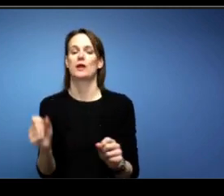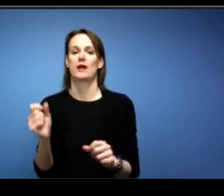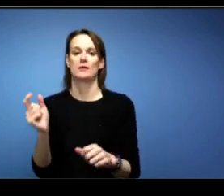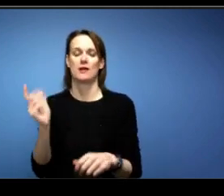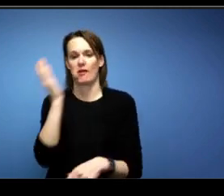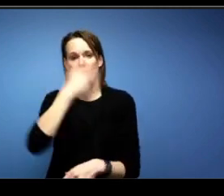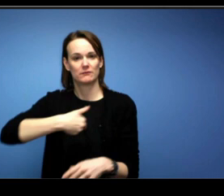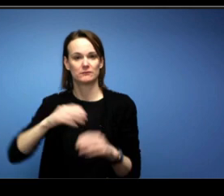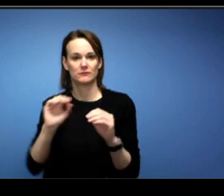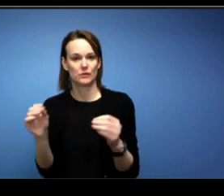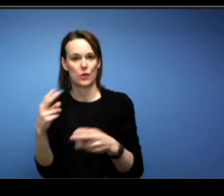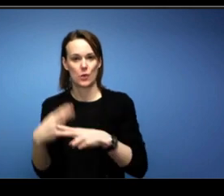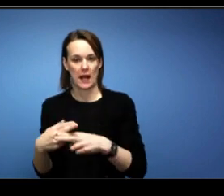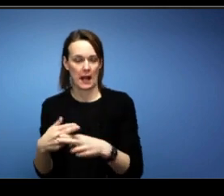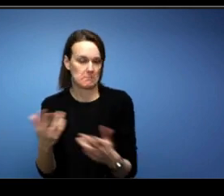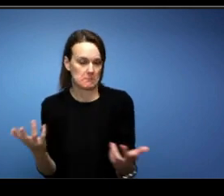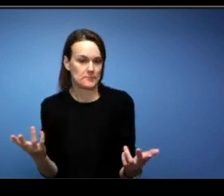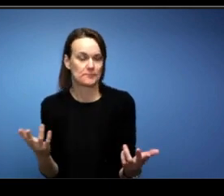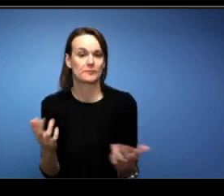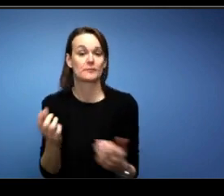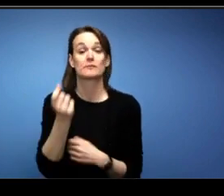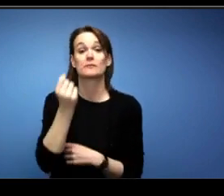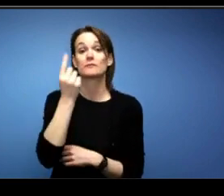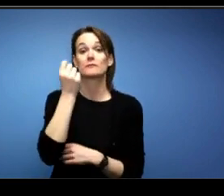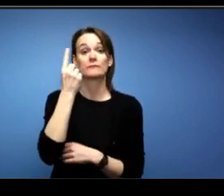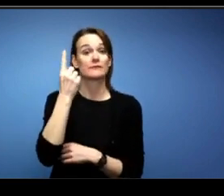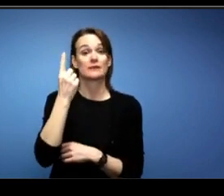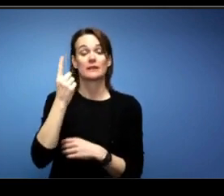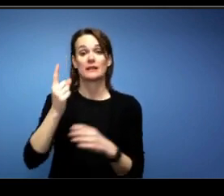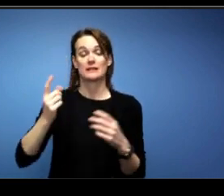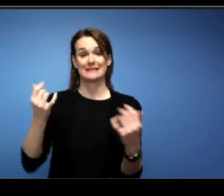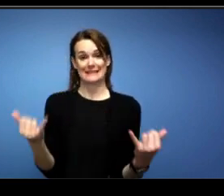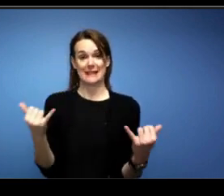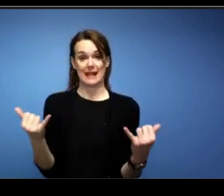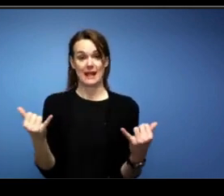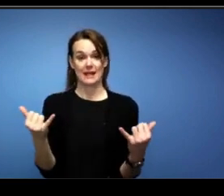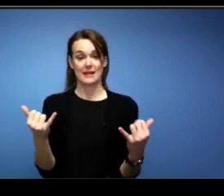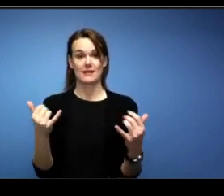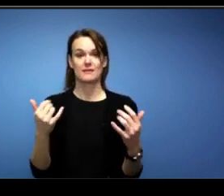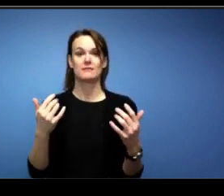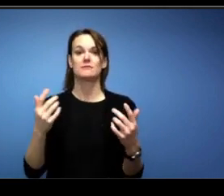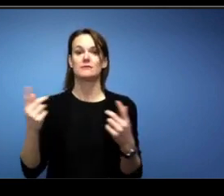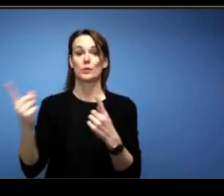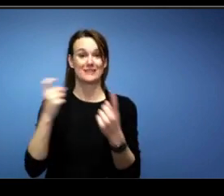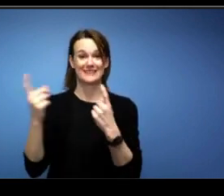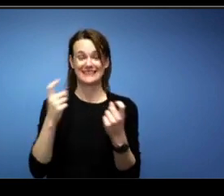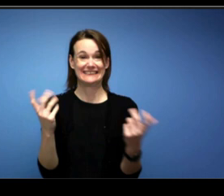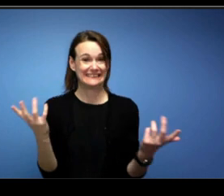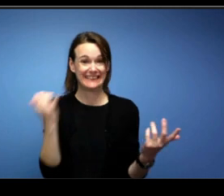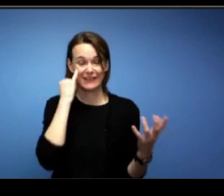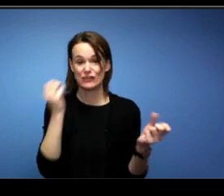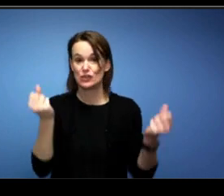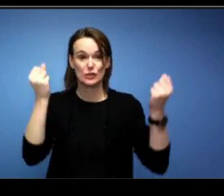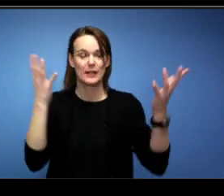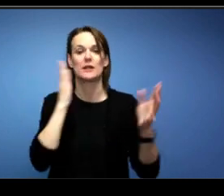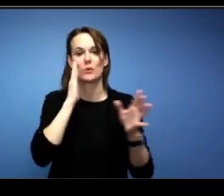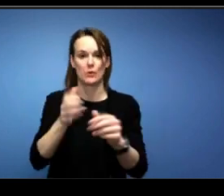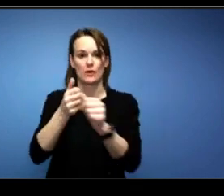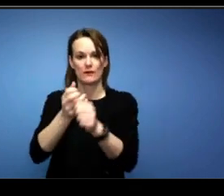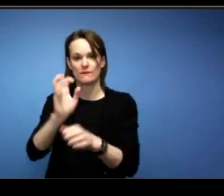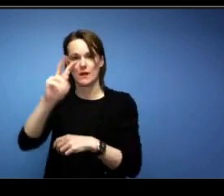it anonymously if that is an option for you. However, questions that we don't have time to address during the event today, we will follow up